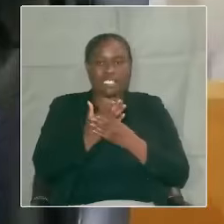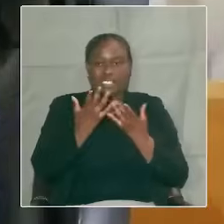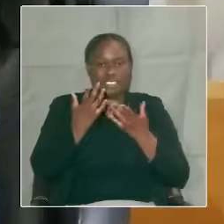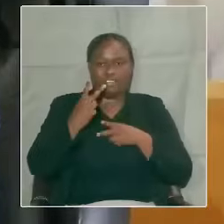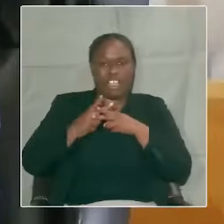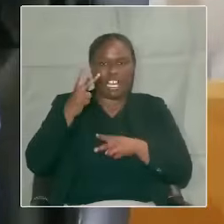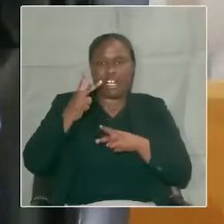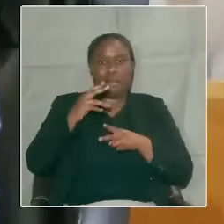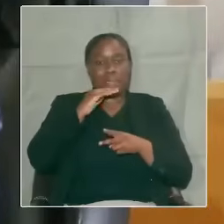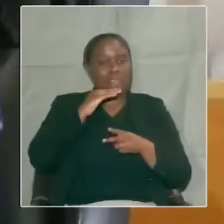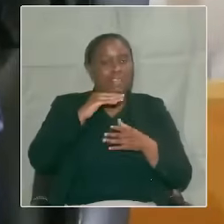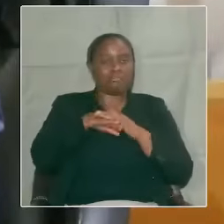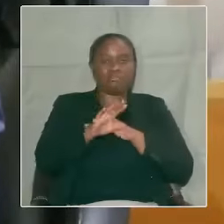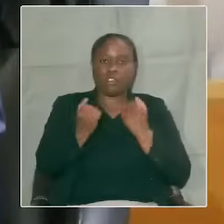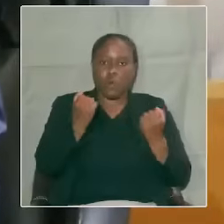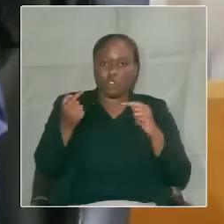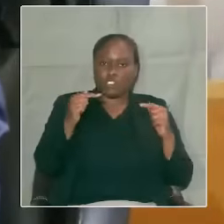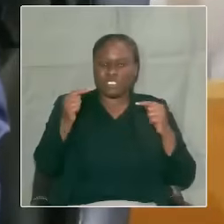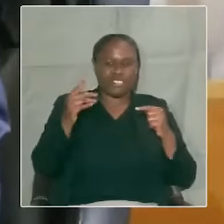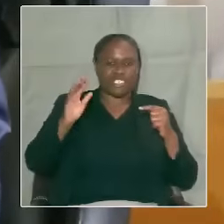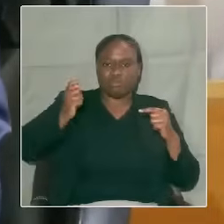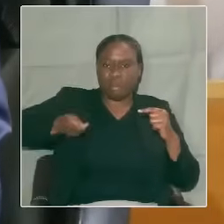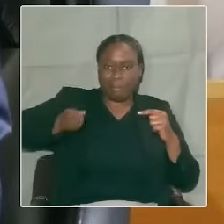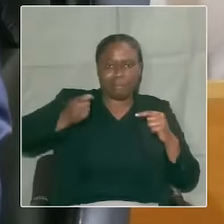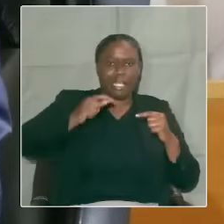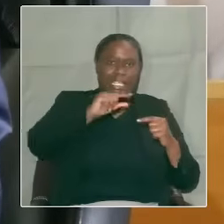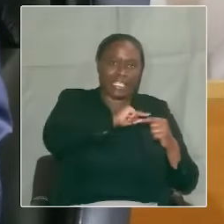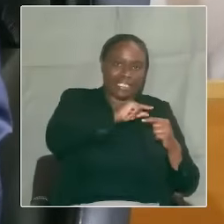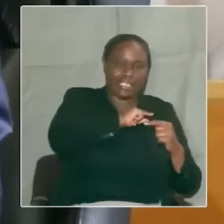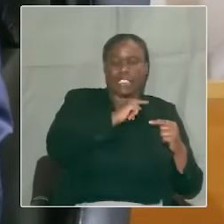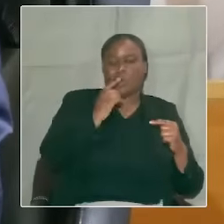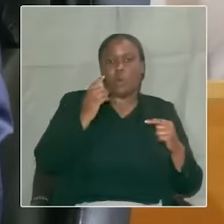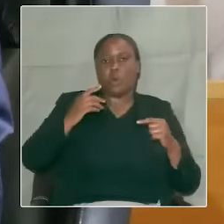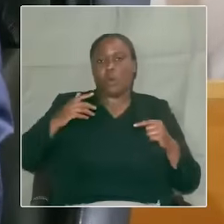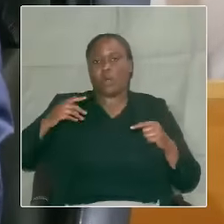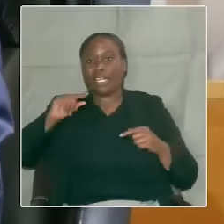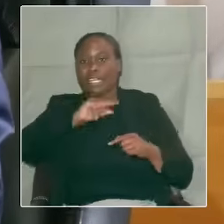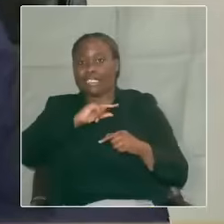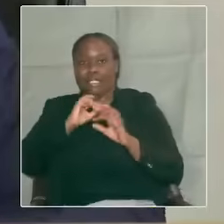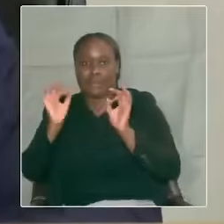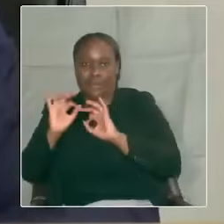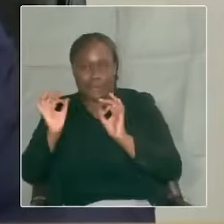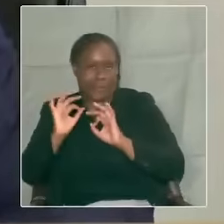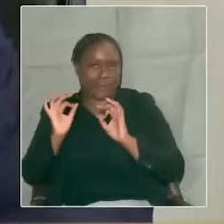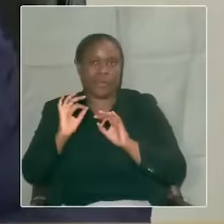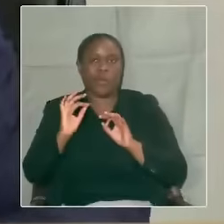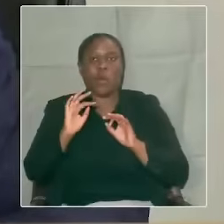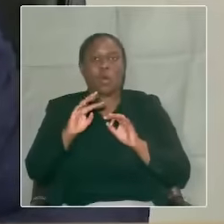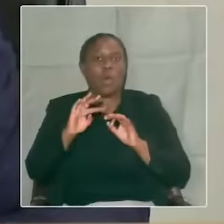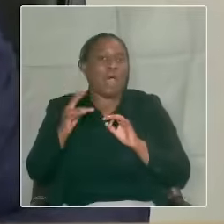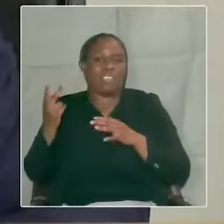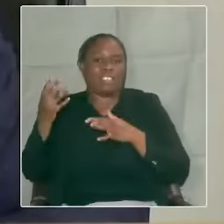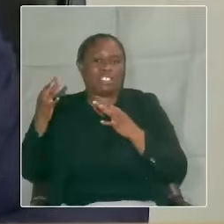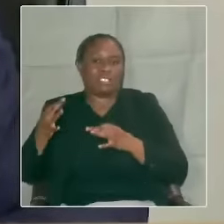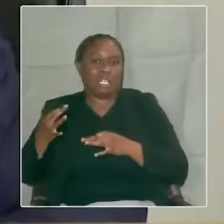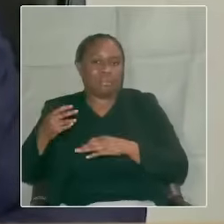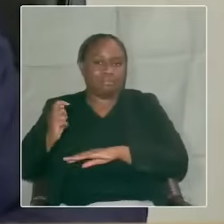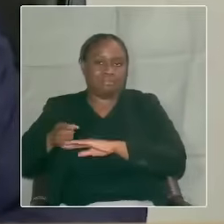or no guilty or alternative dispute resolution, whatever the outcome of will it